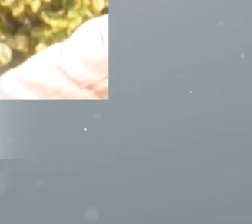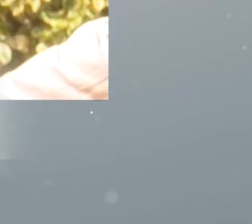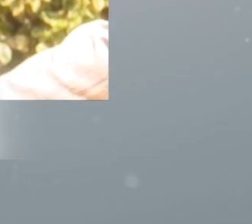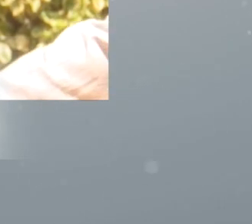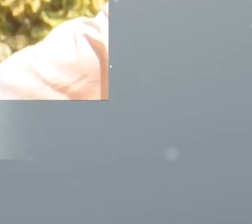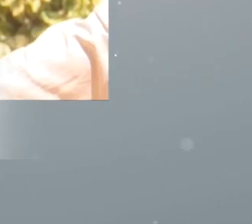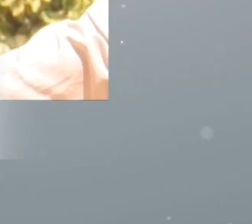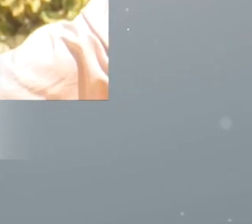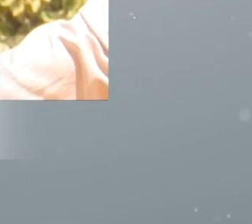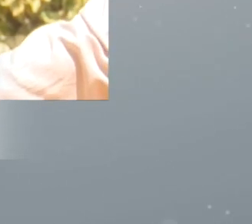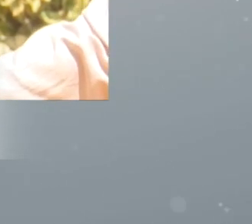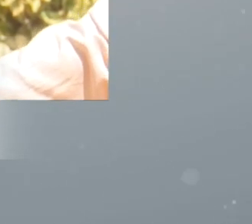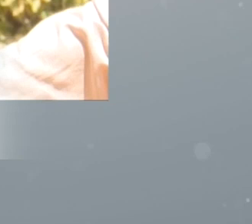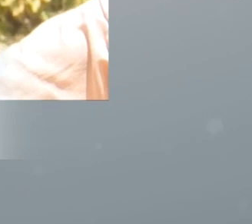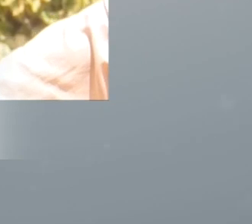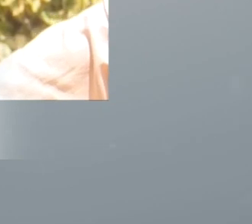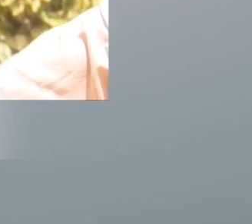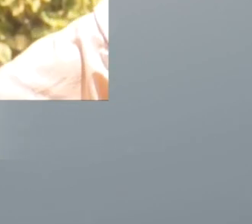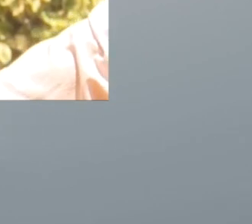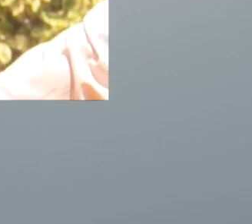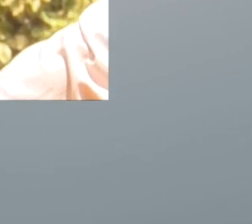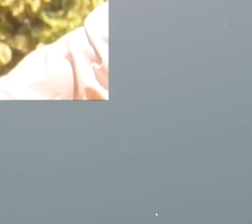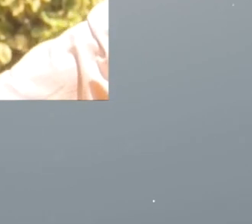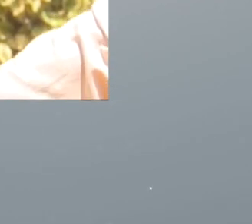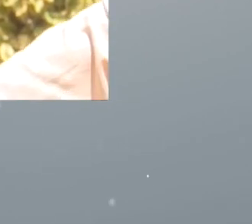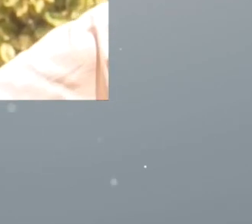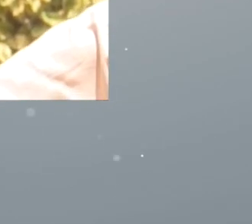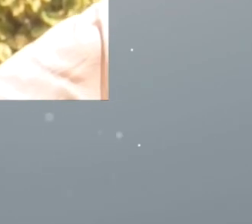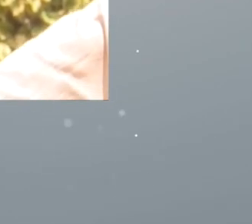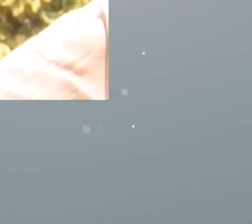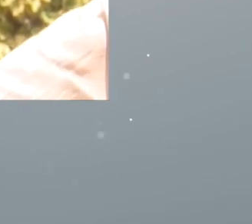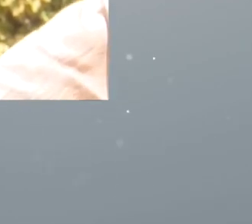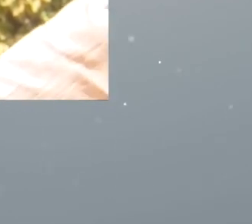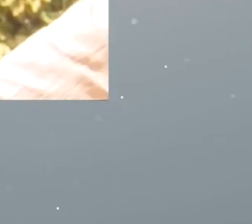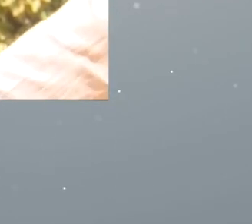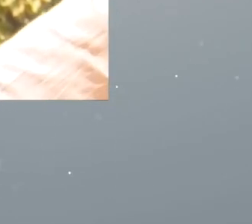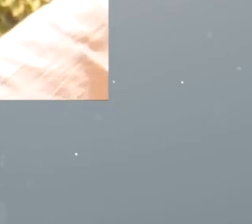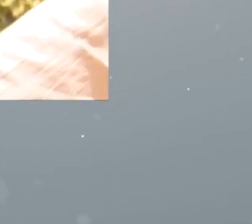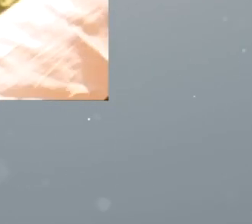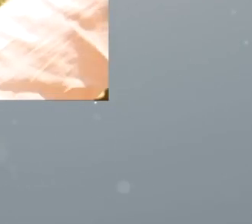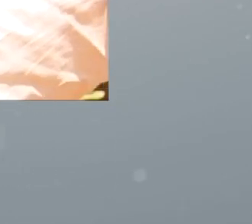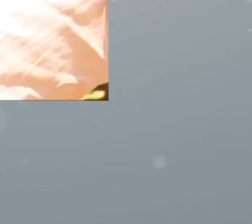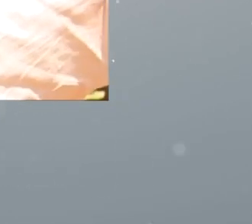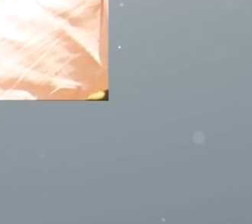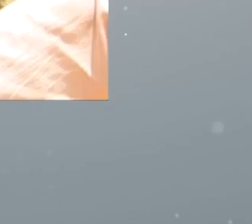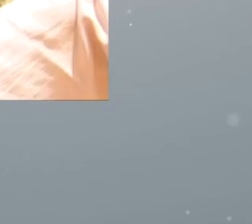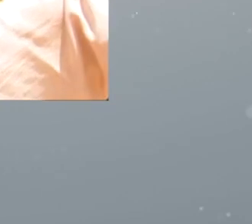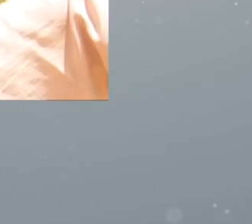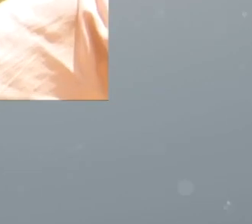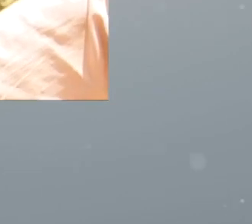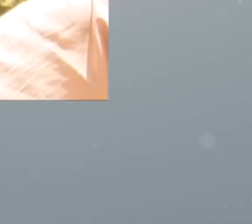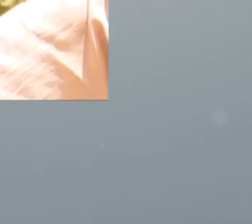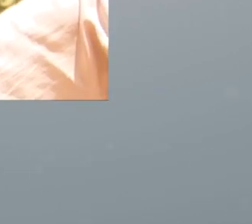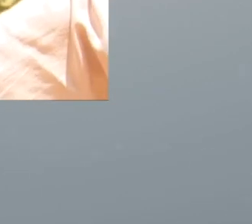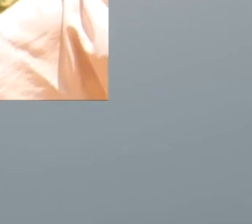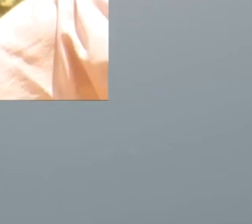teacher, you might be very busy, but you can be in a position to dispense your lesson even when you are not around. Number two,